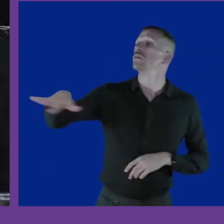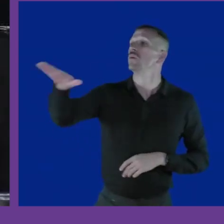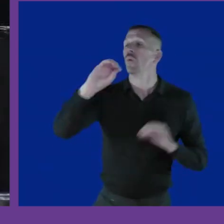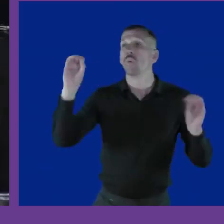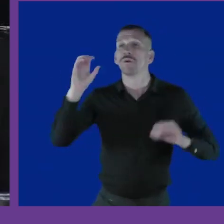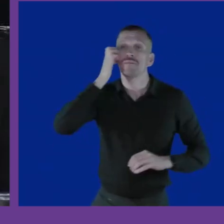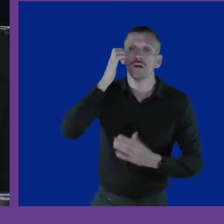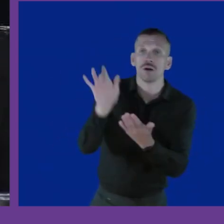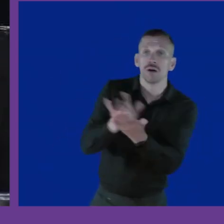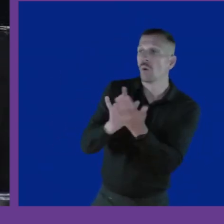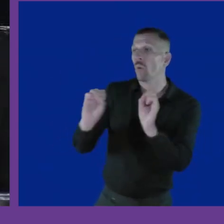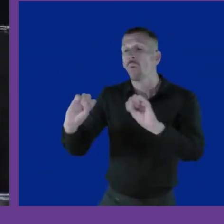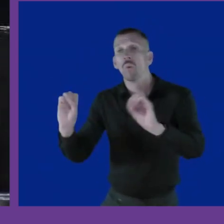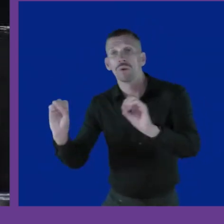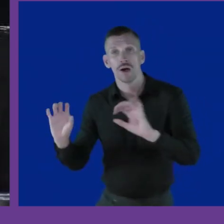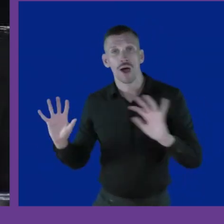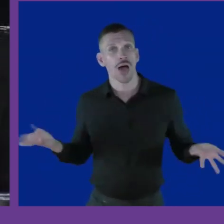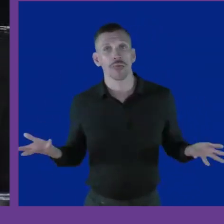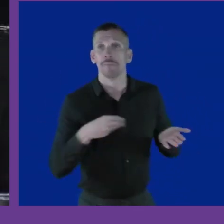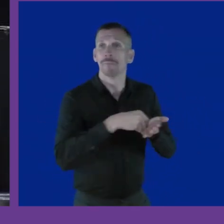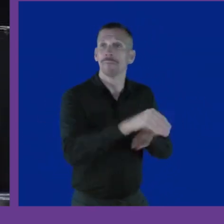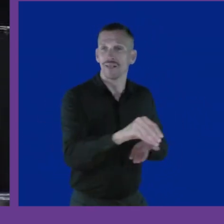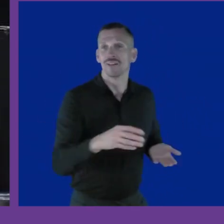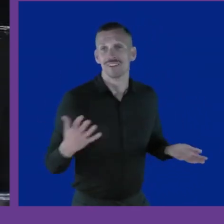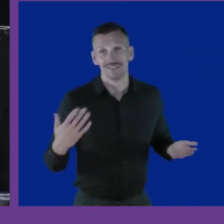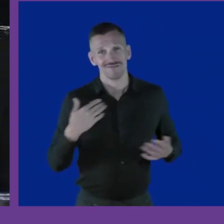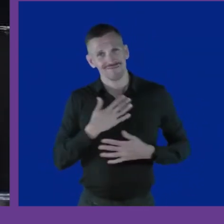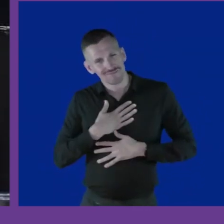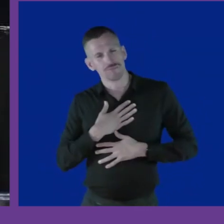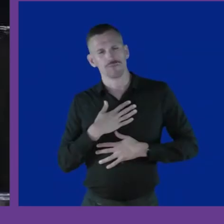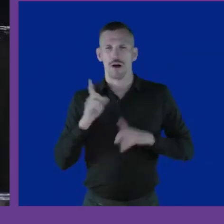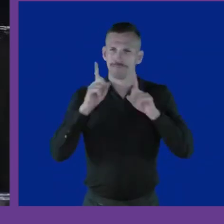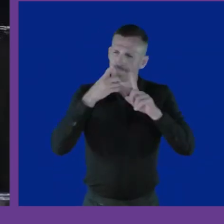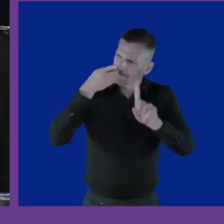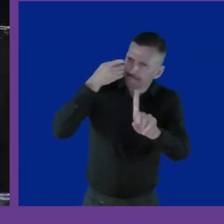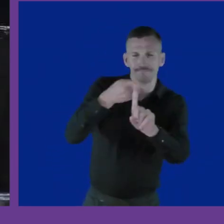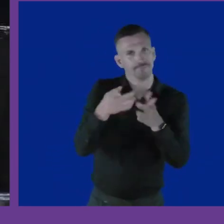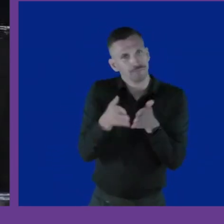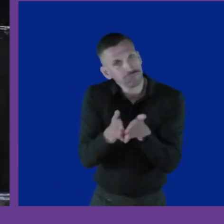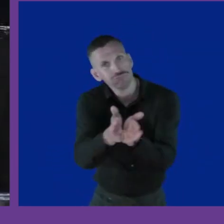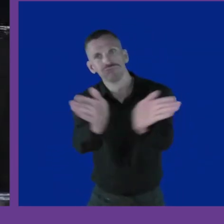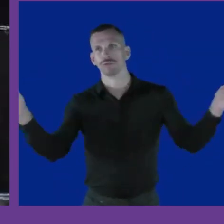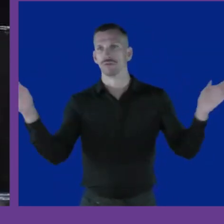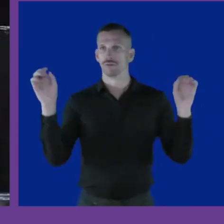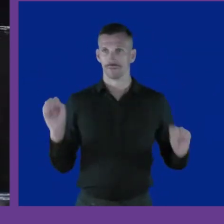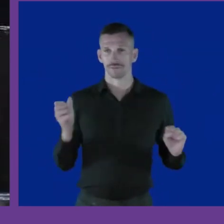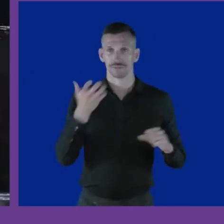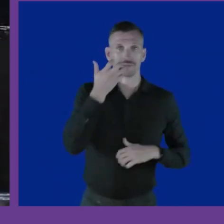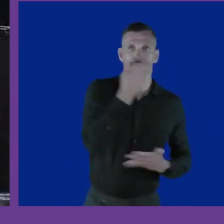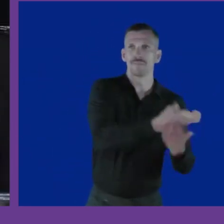pay, how do they do it in an accessible way as well, without compromising what will be happening?